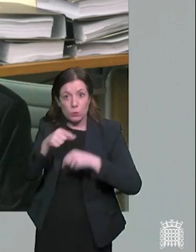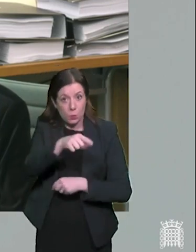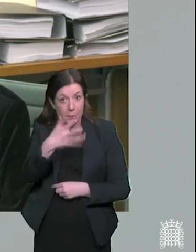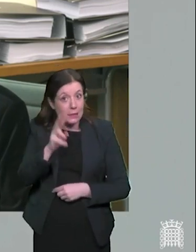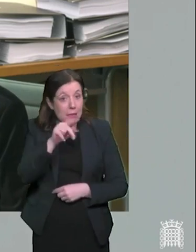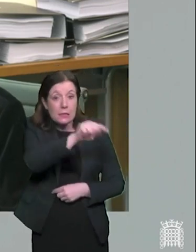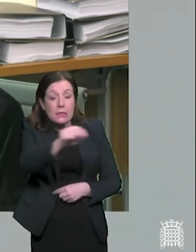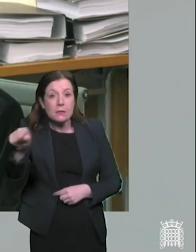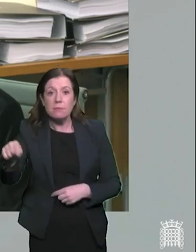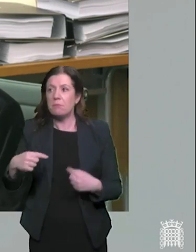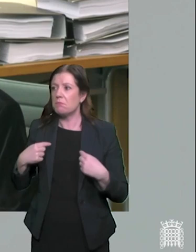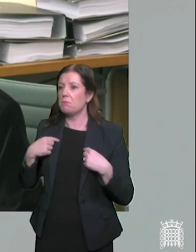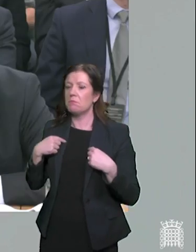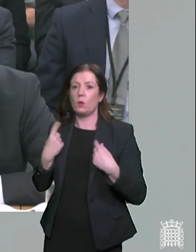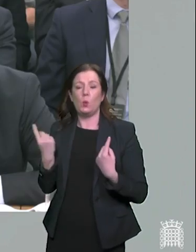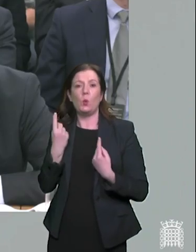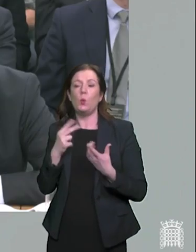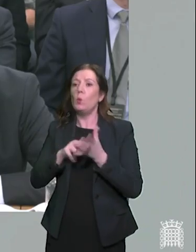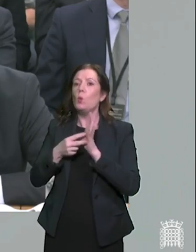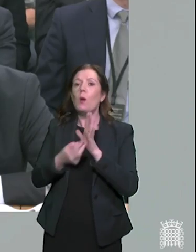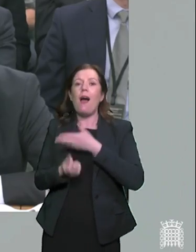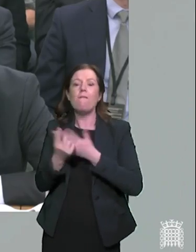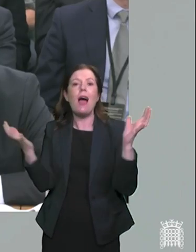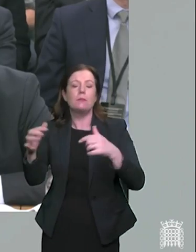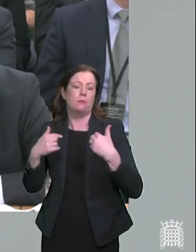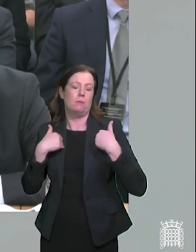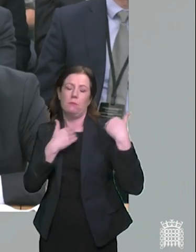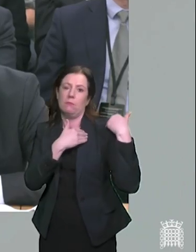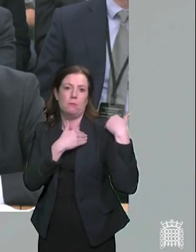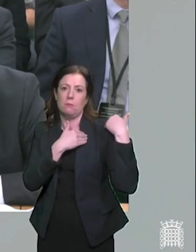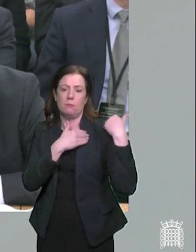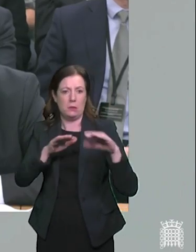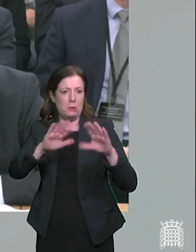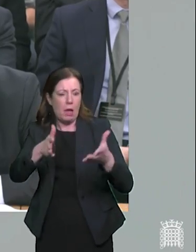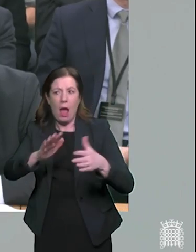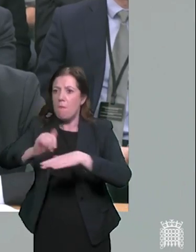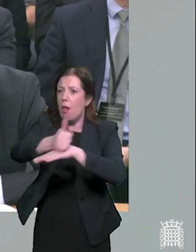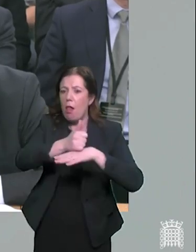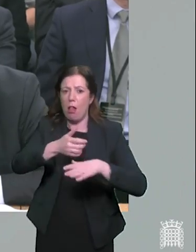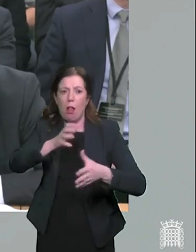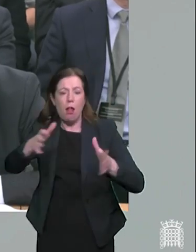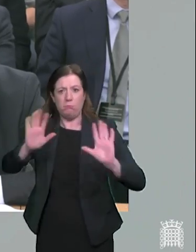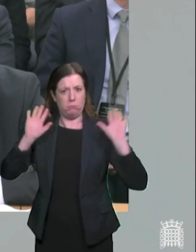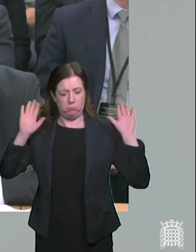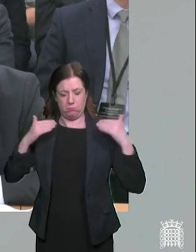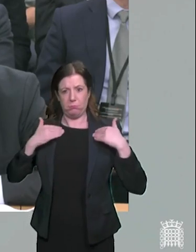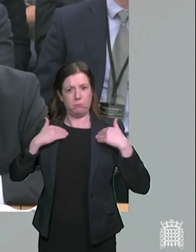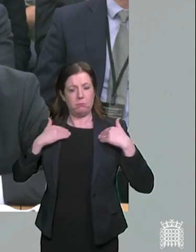gathering? I had no hand in organising this. When you talk about trestle tables and so on, it was.